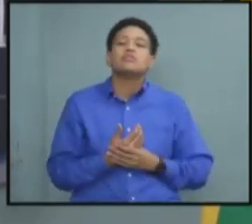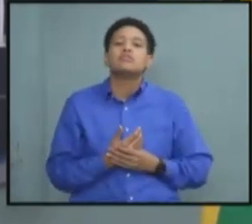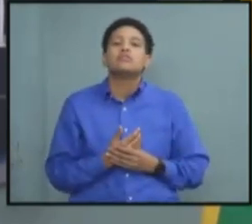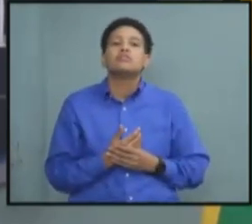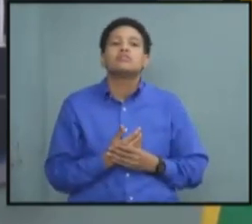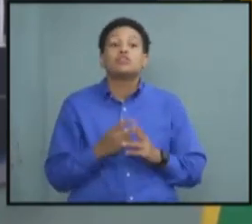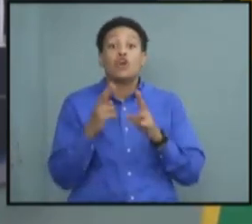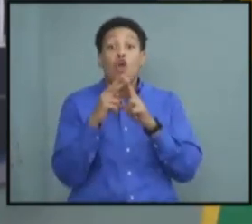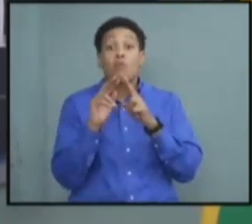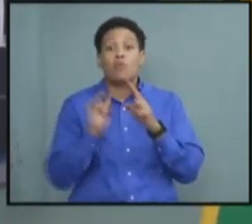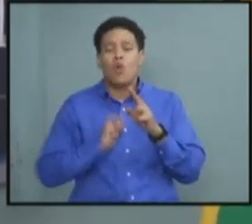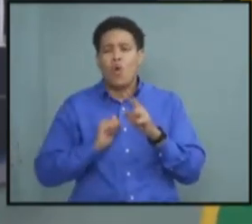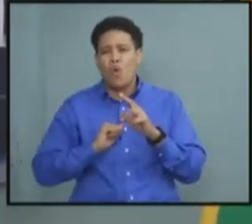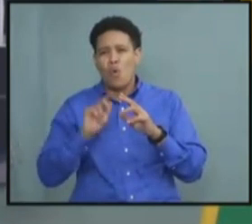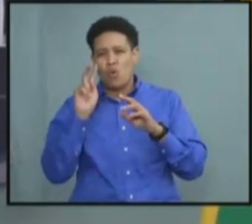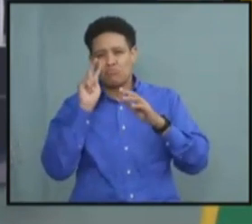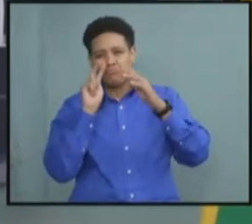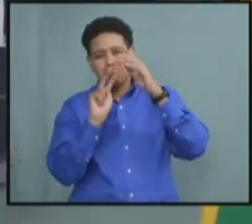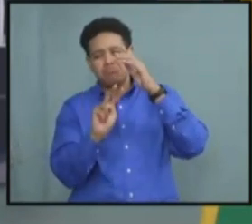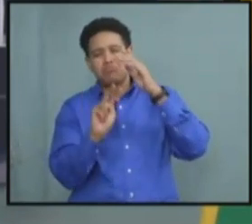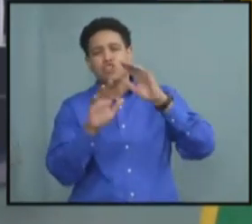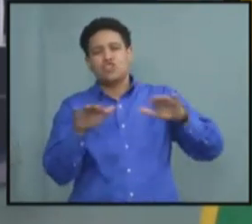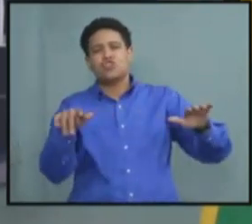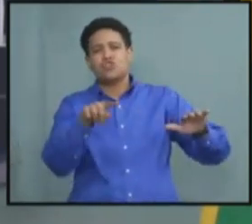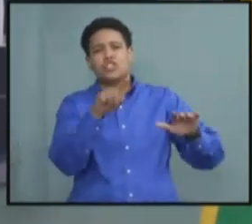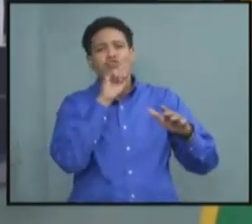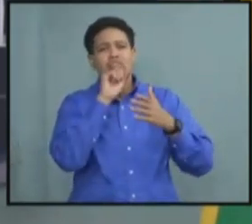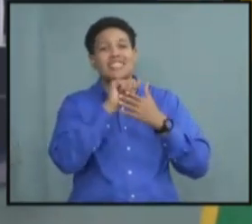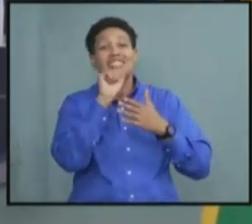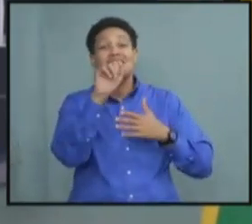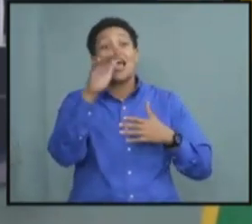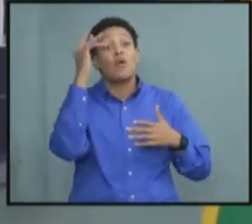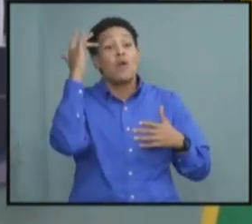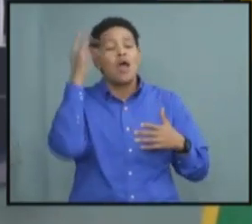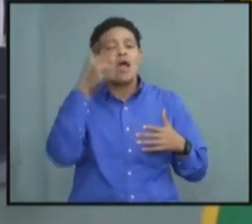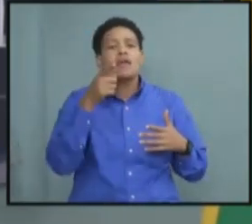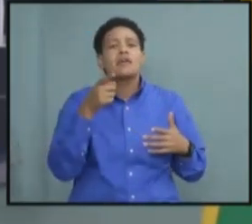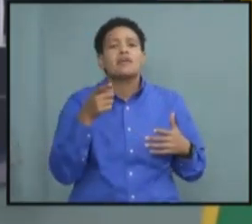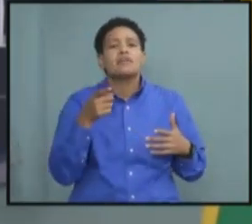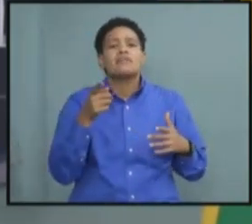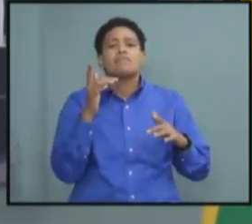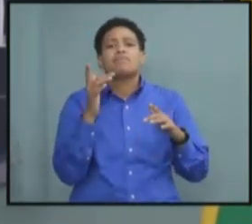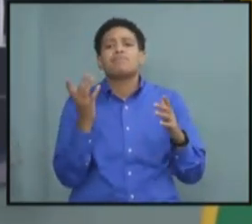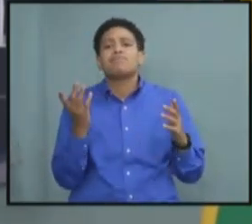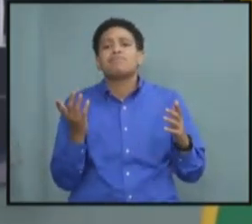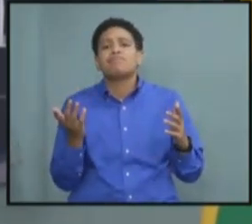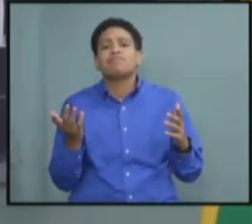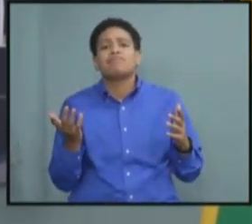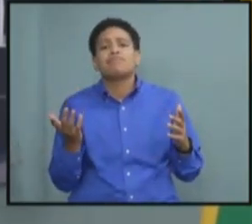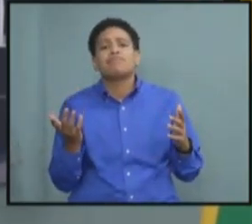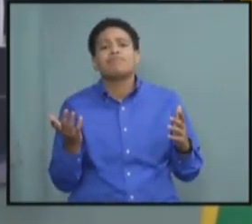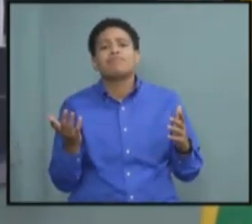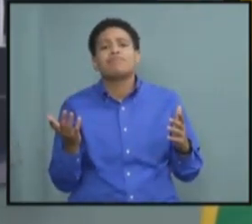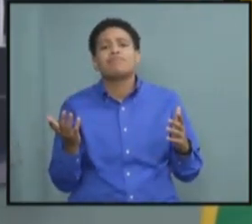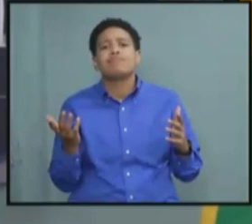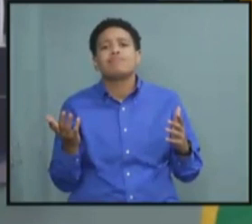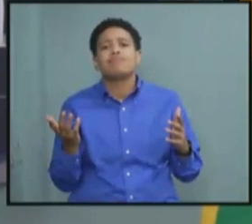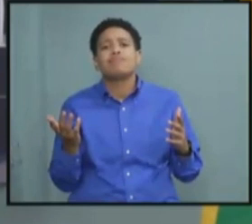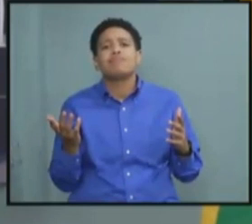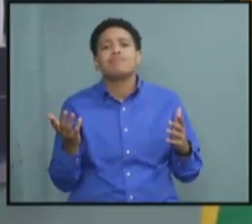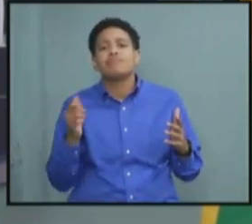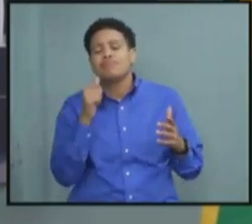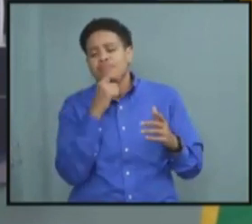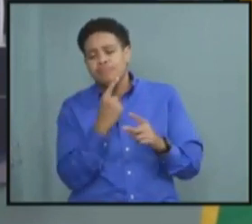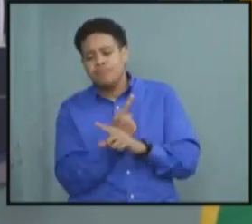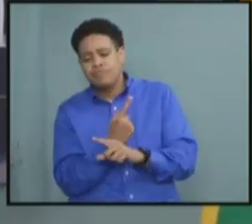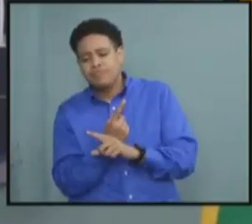coupled with our own view that the children had been set back because of the lack of the conventional